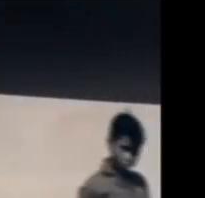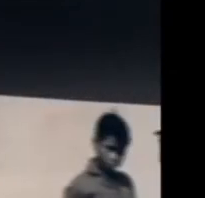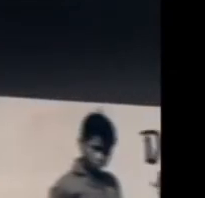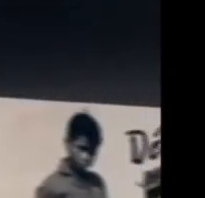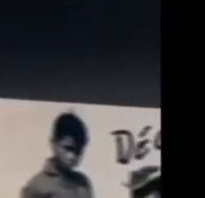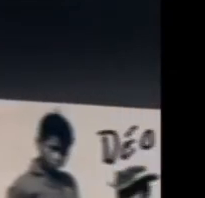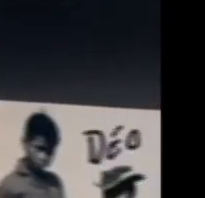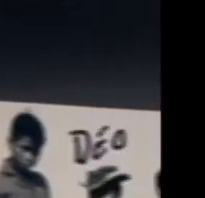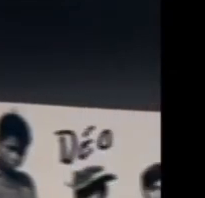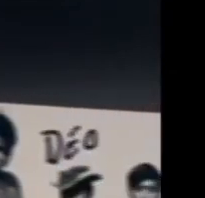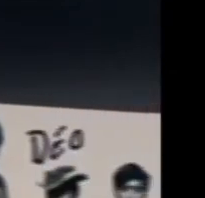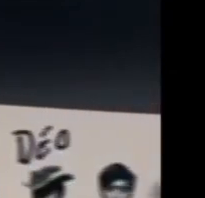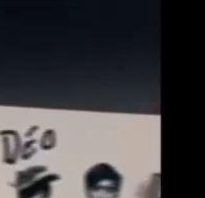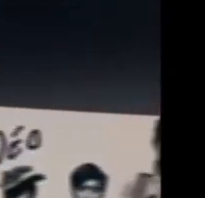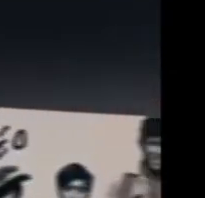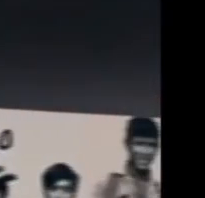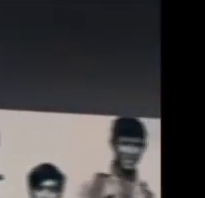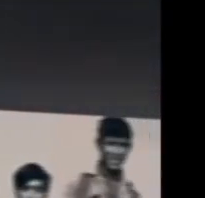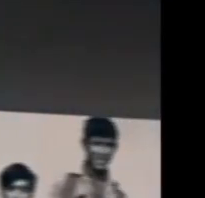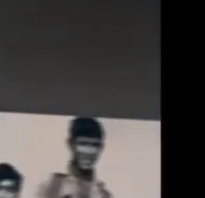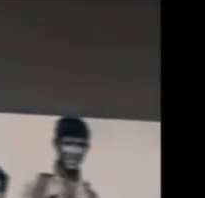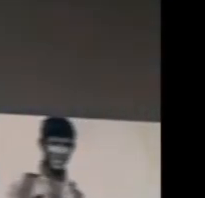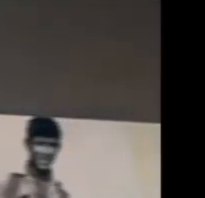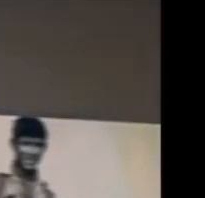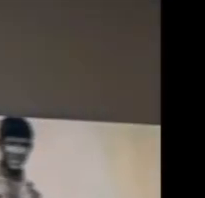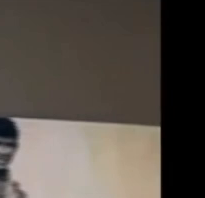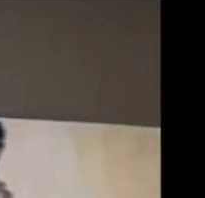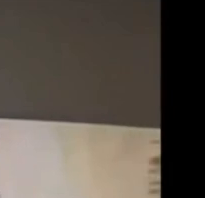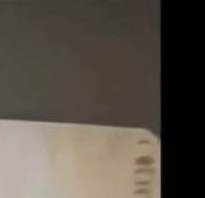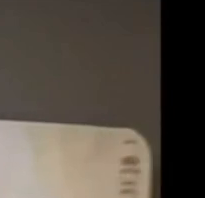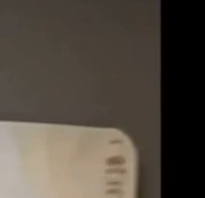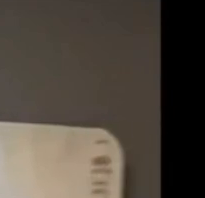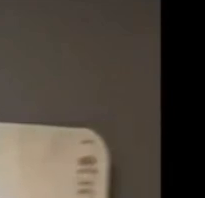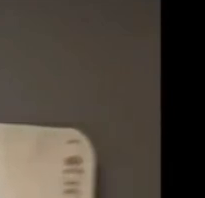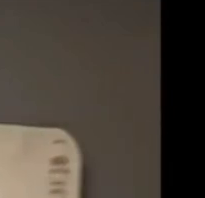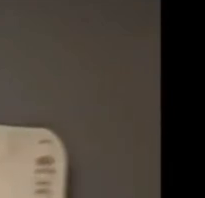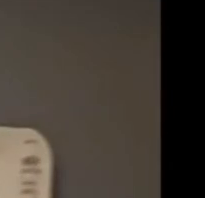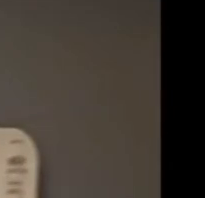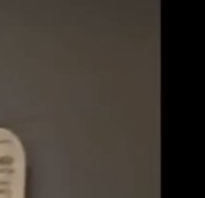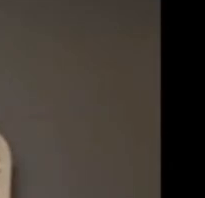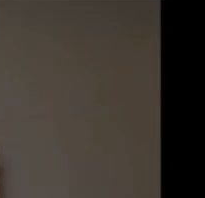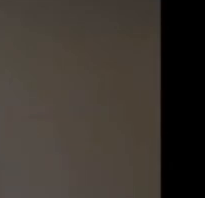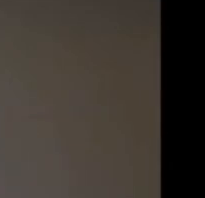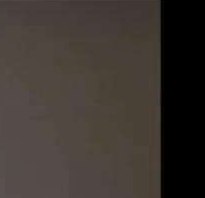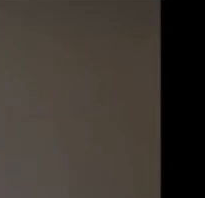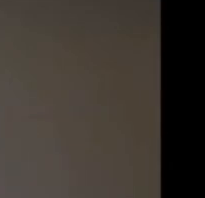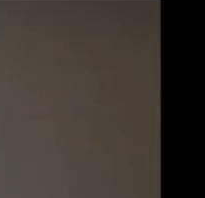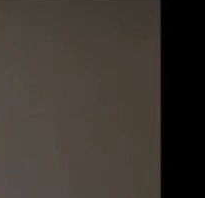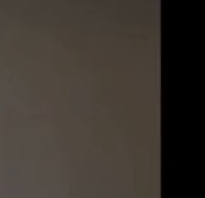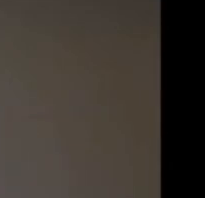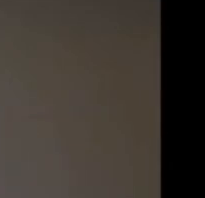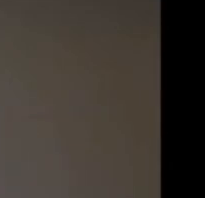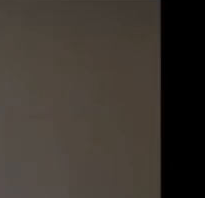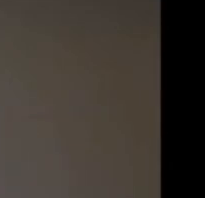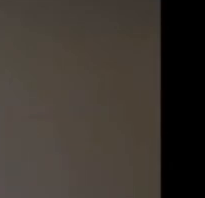head, closed his eyes. That screen was his real